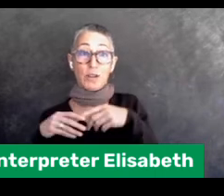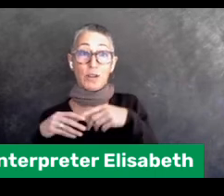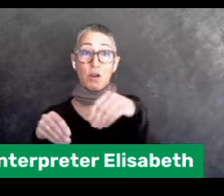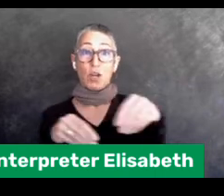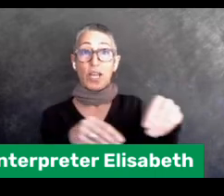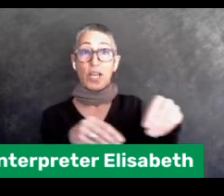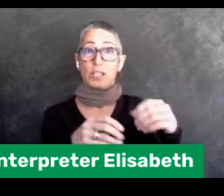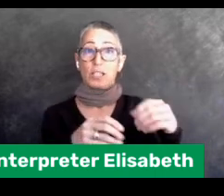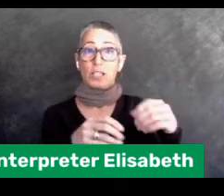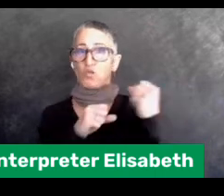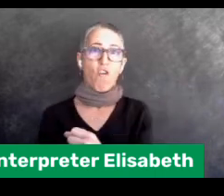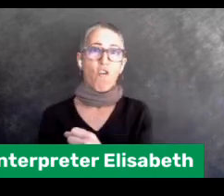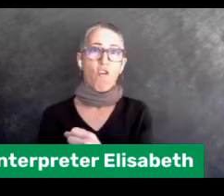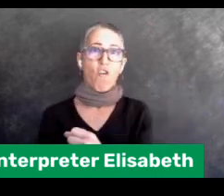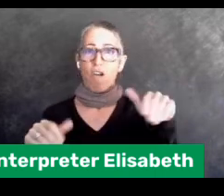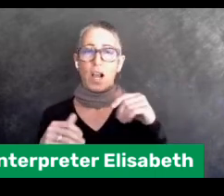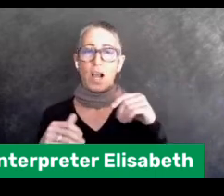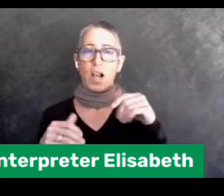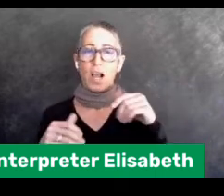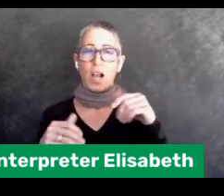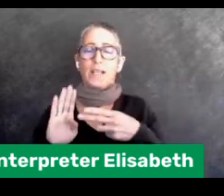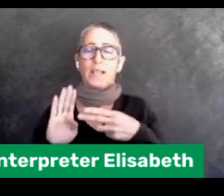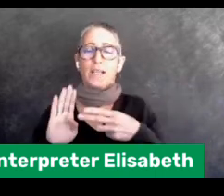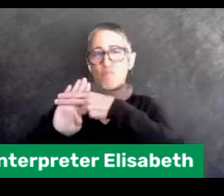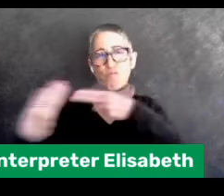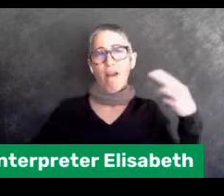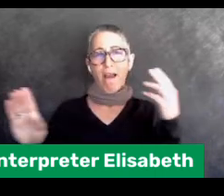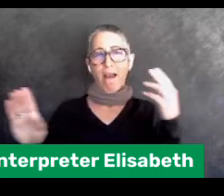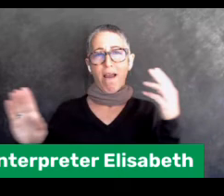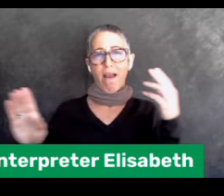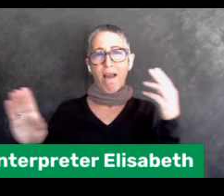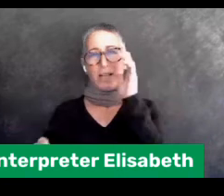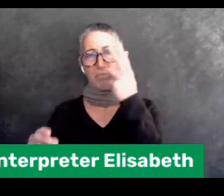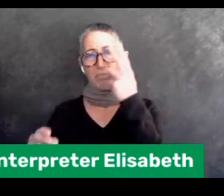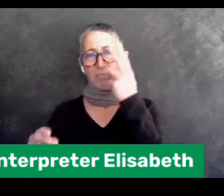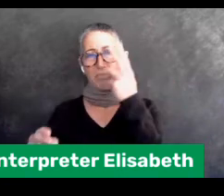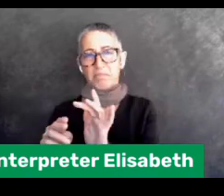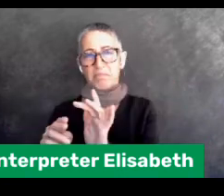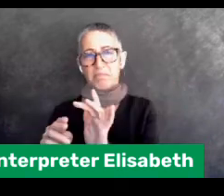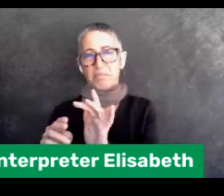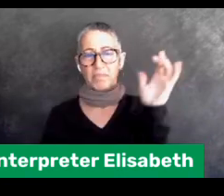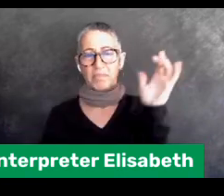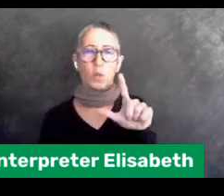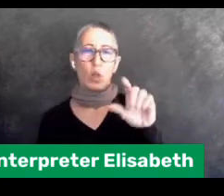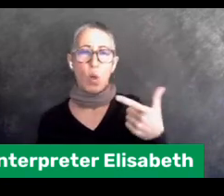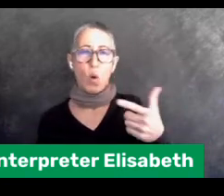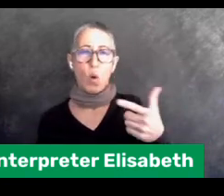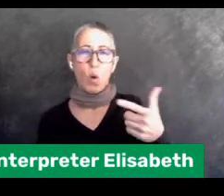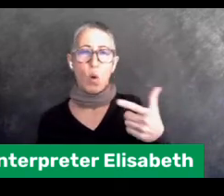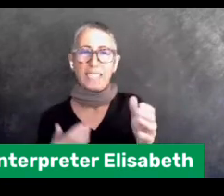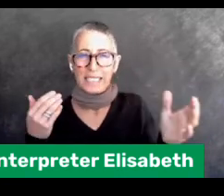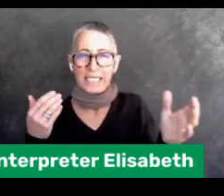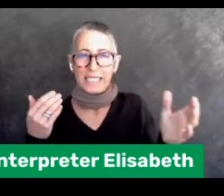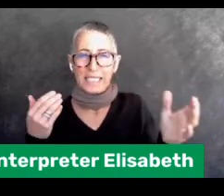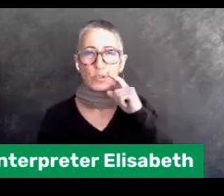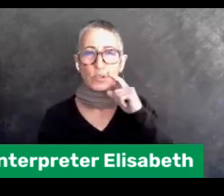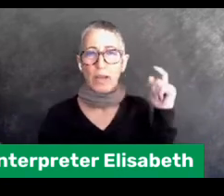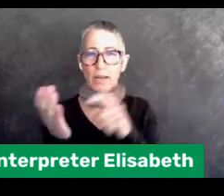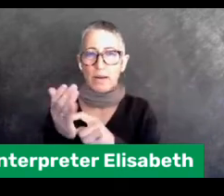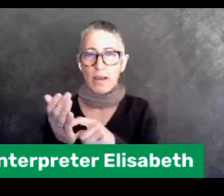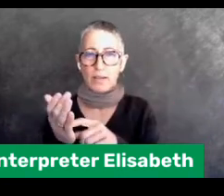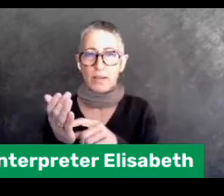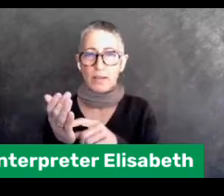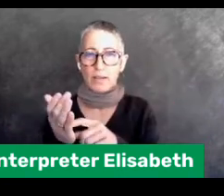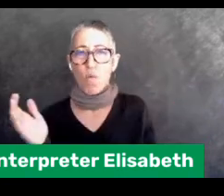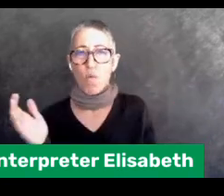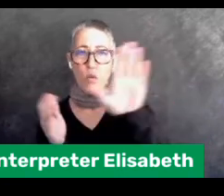knew we needed to brand Austin Eats initiative. We wanted a logo that would be easily recognizable across the city of Chicago